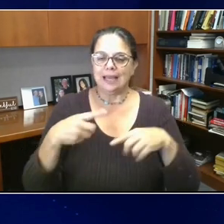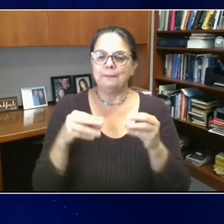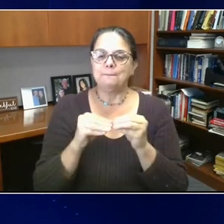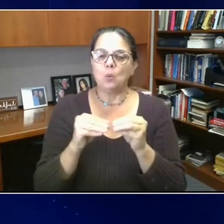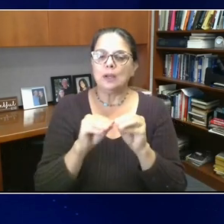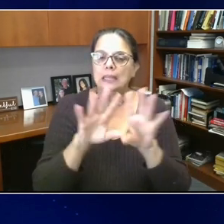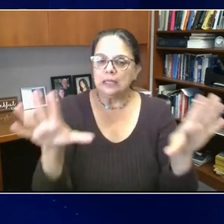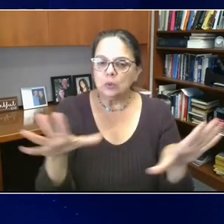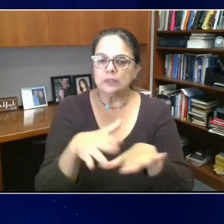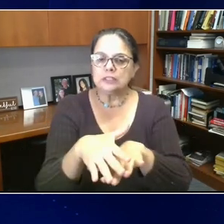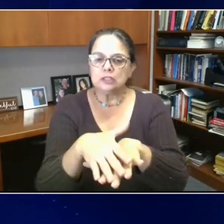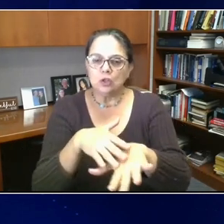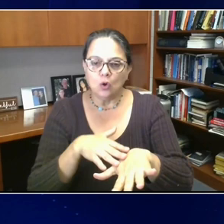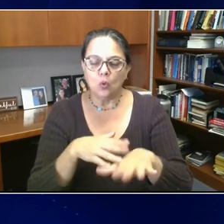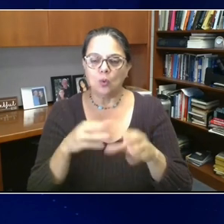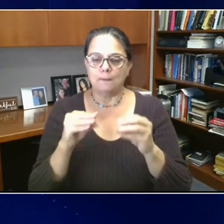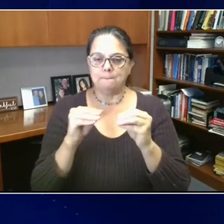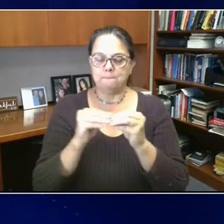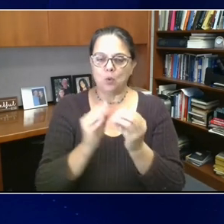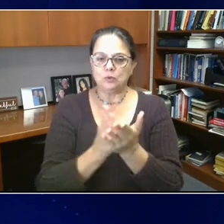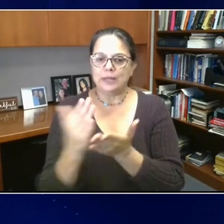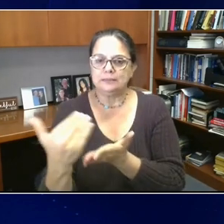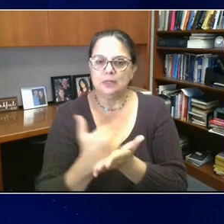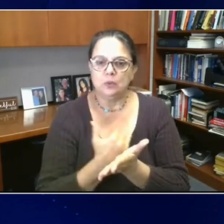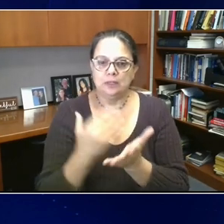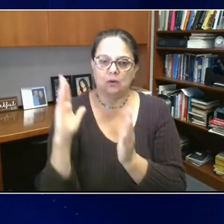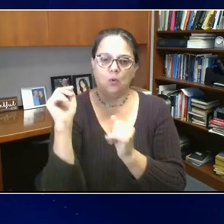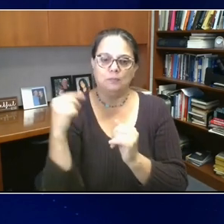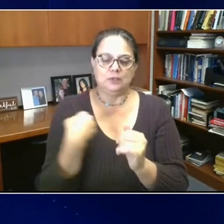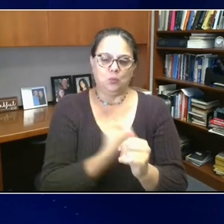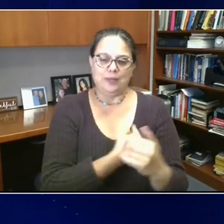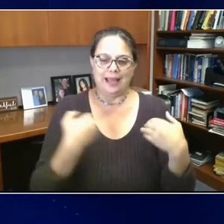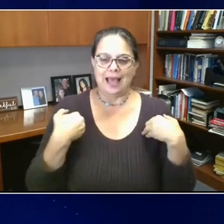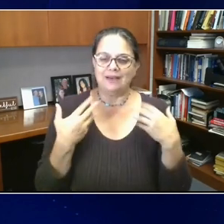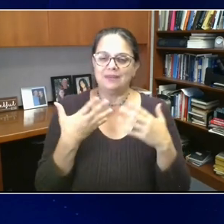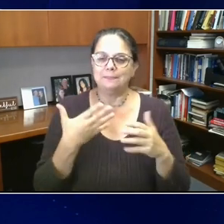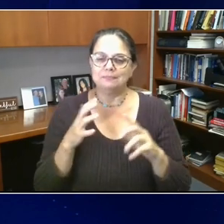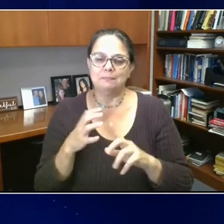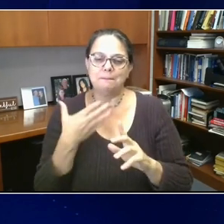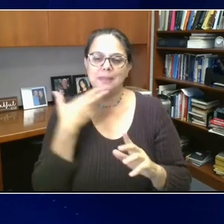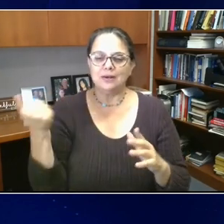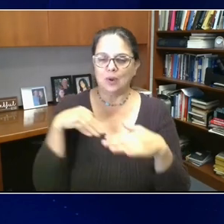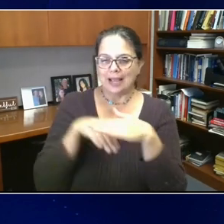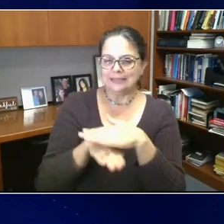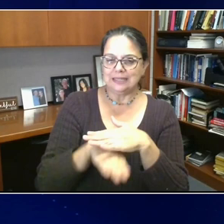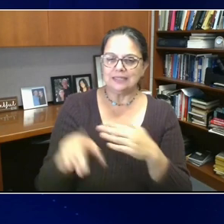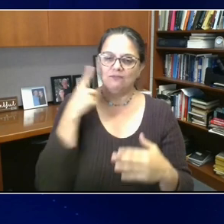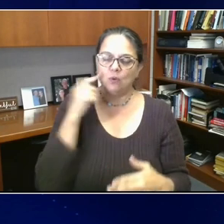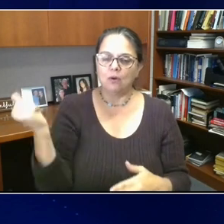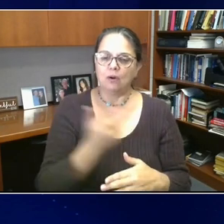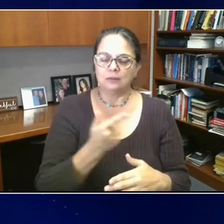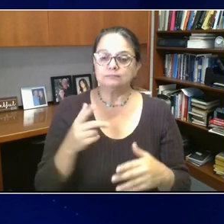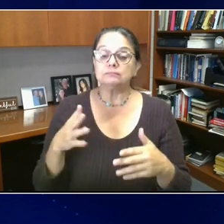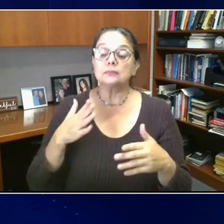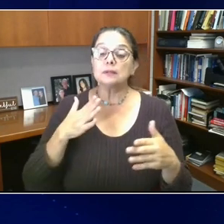intentional choice to sign more clearly, more slowly, and transparently in the hopes of providing the